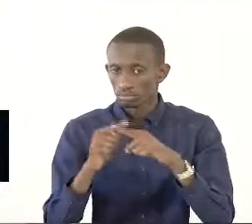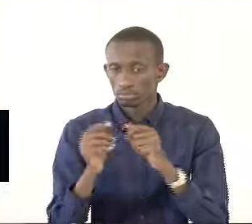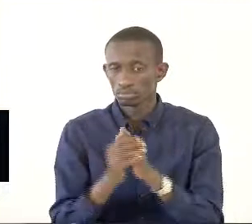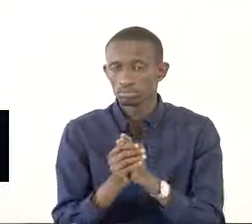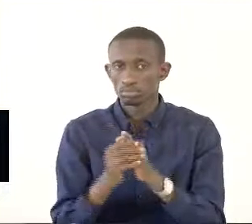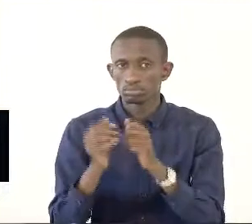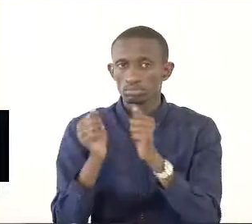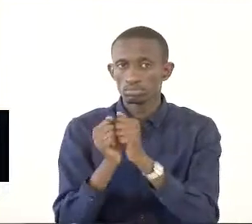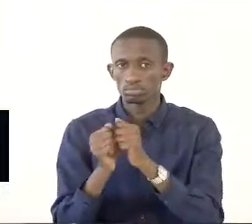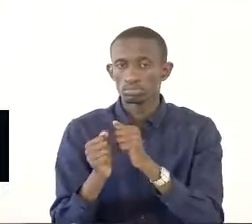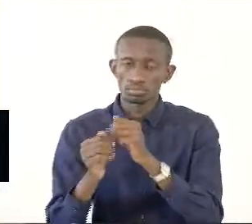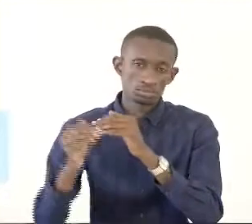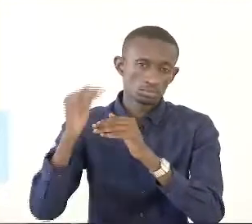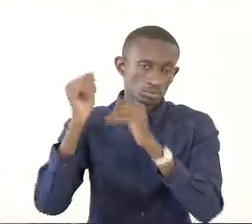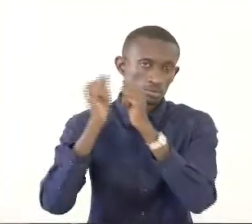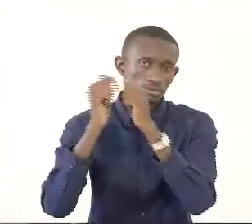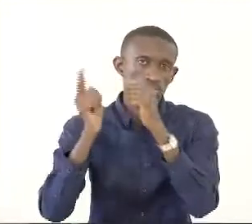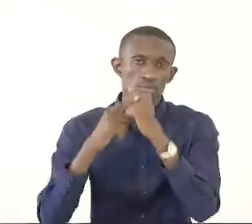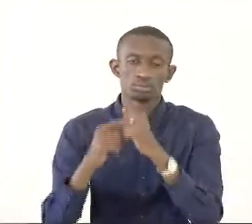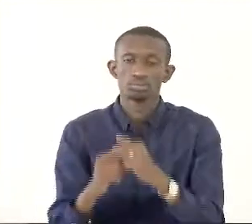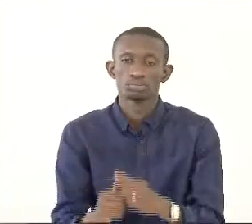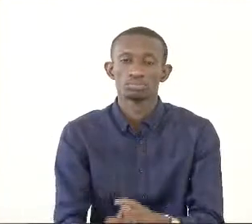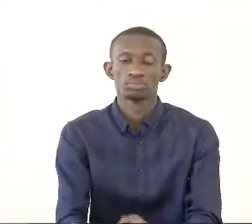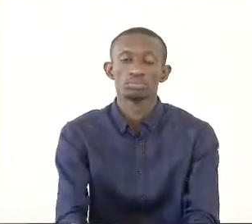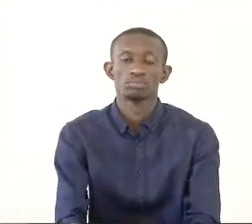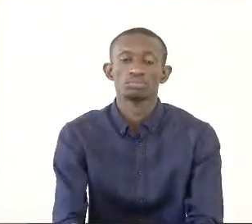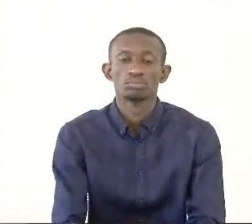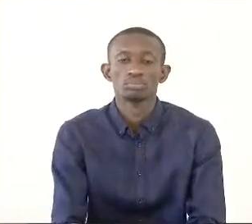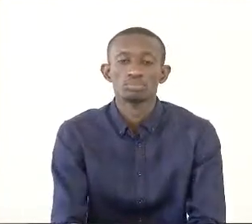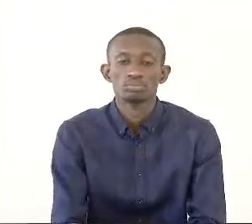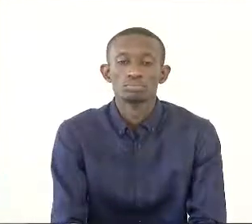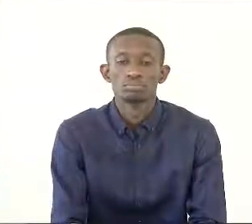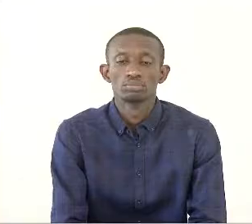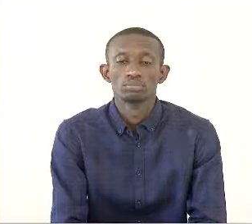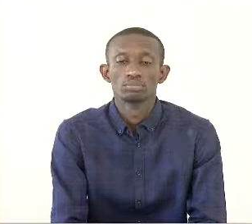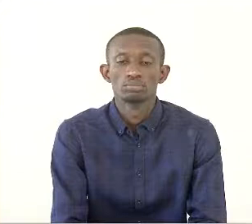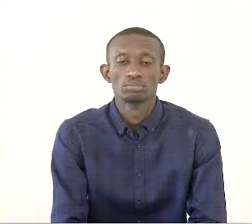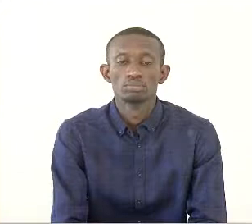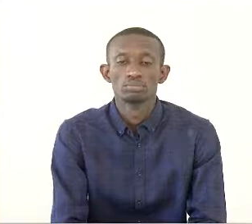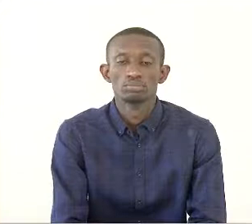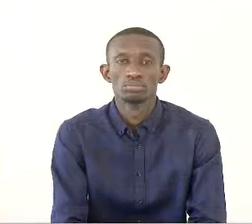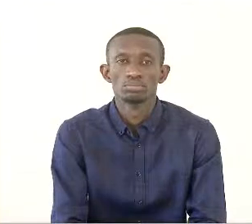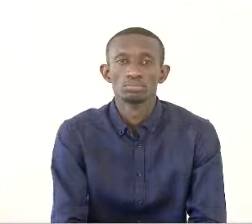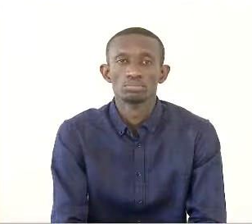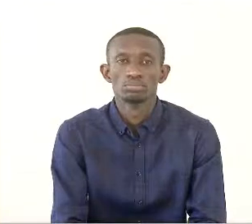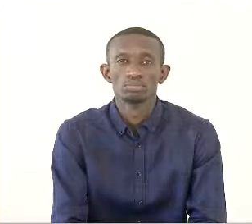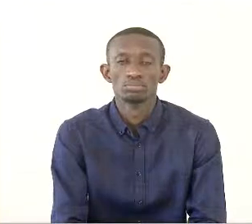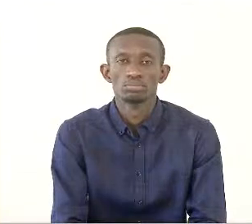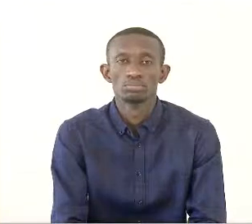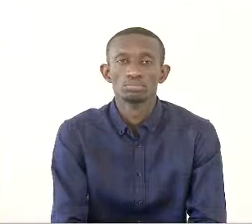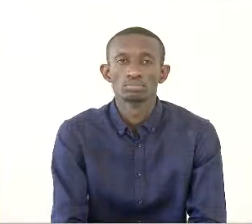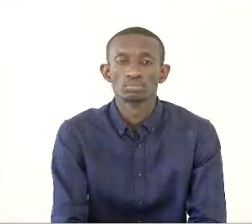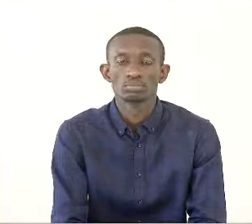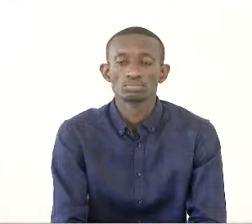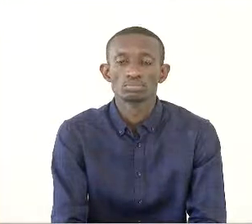5.0 times 10 power 2,